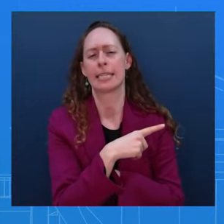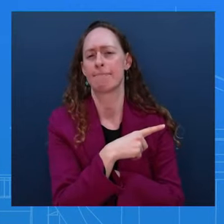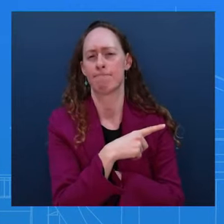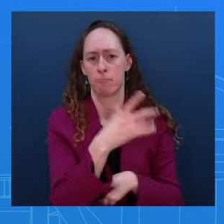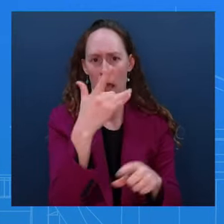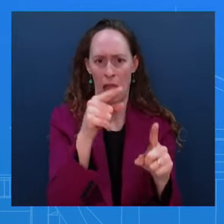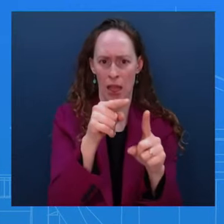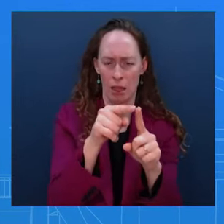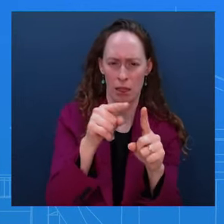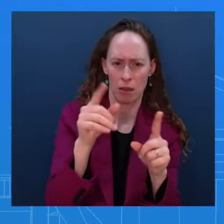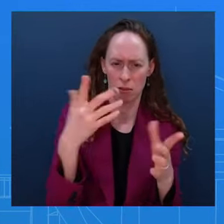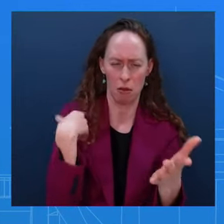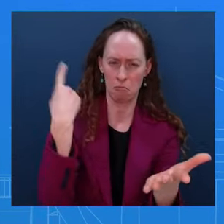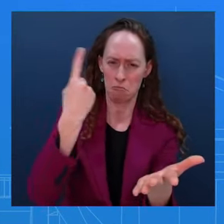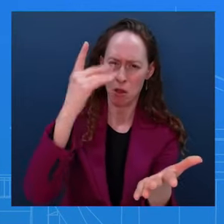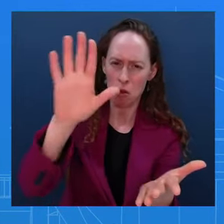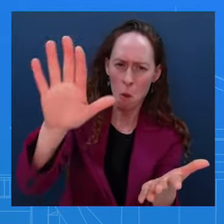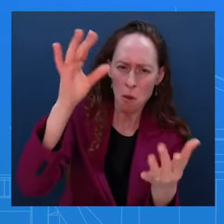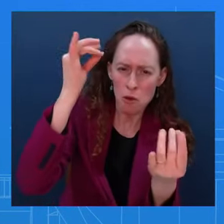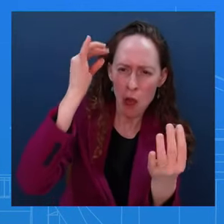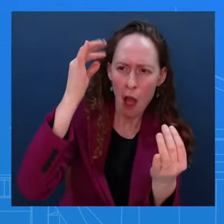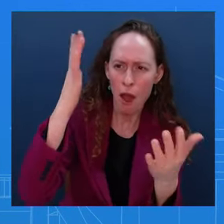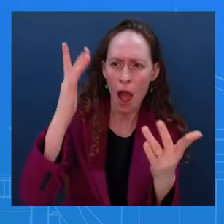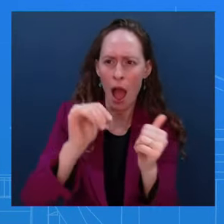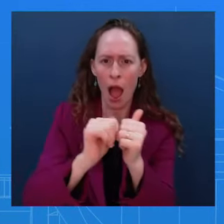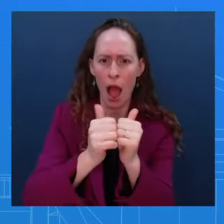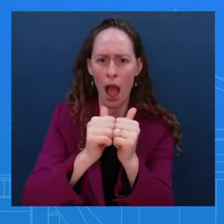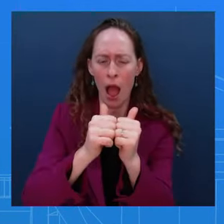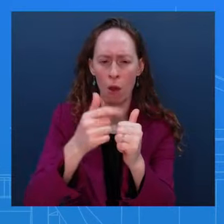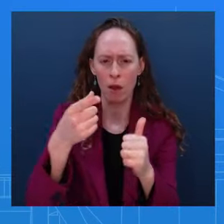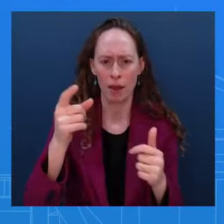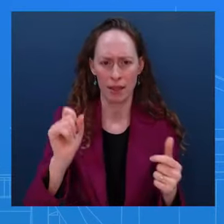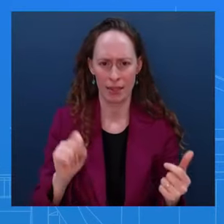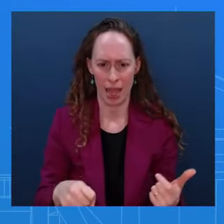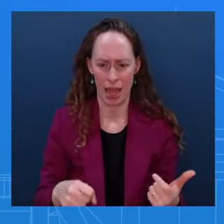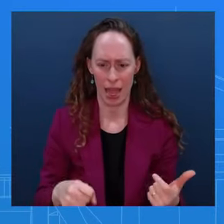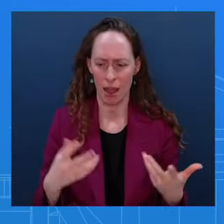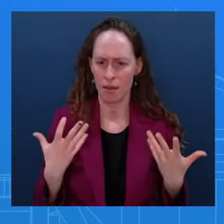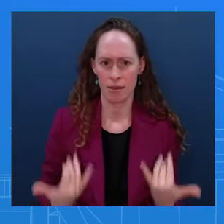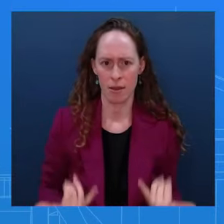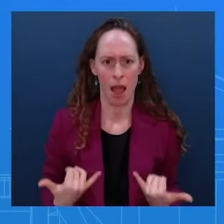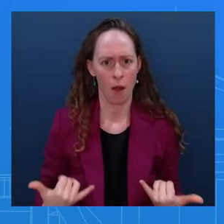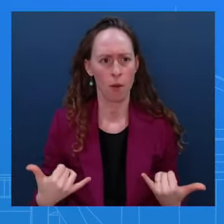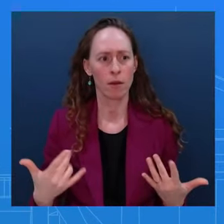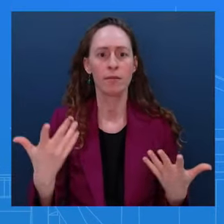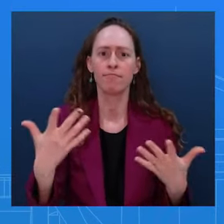of balancing between American human rights values and geopolitical expediency.